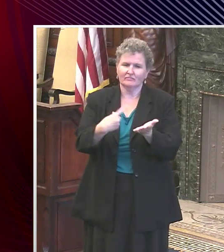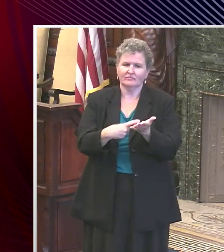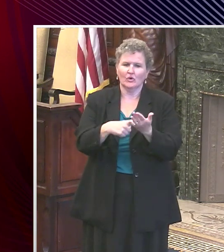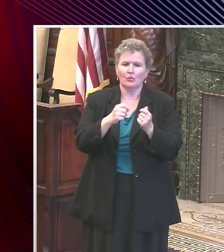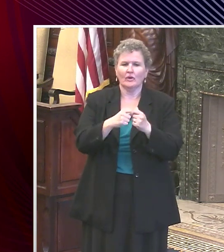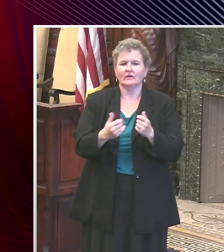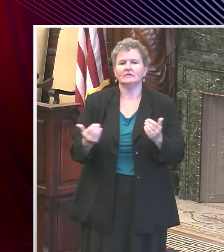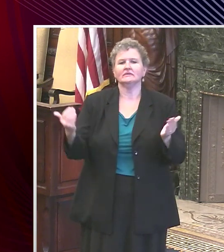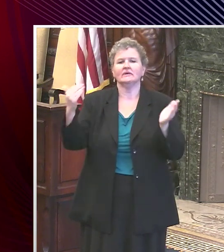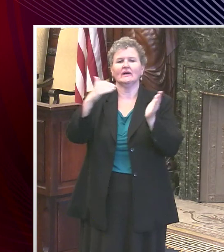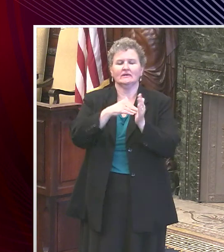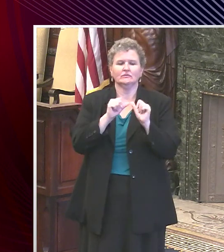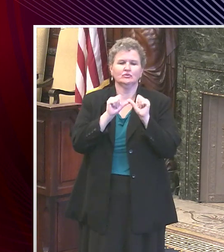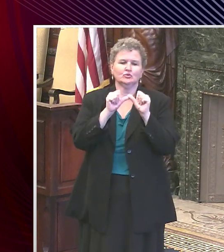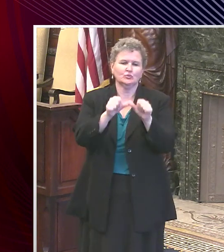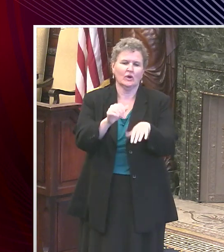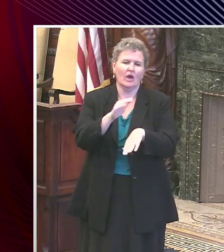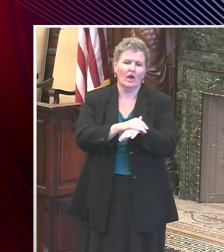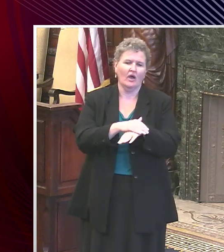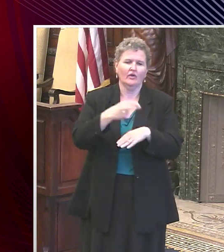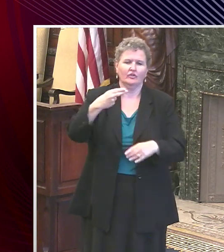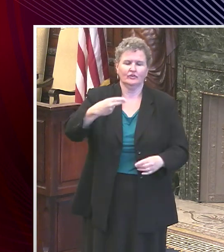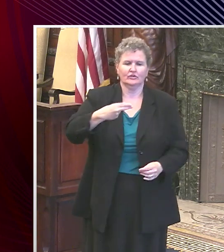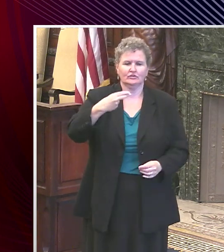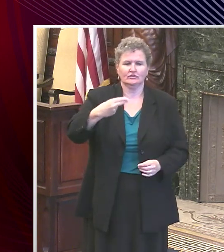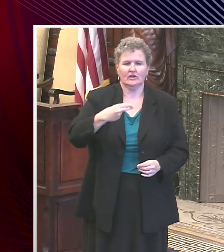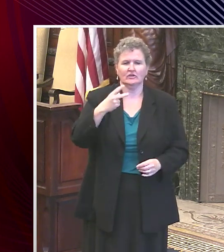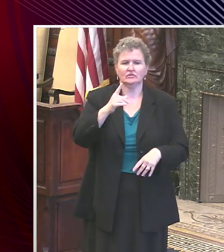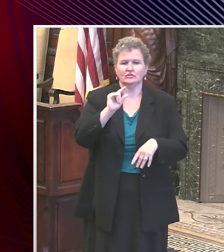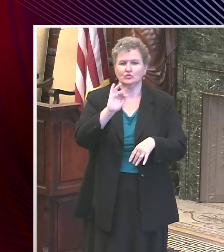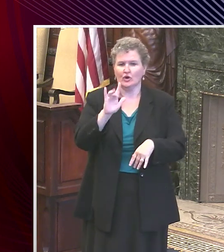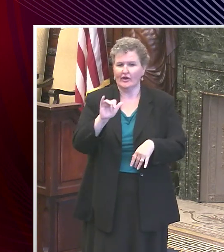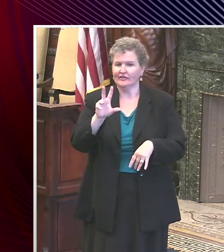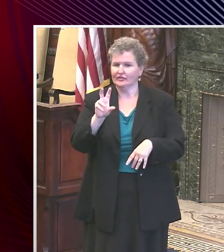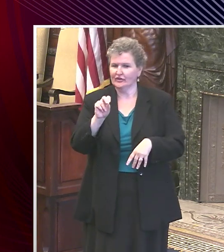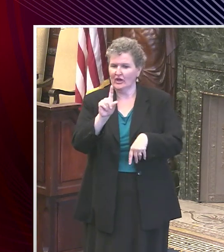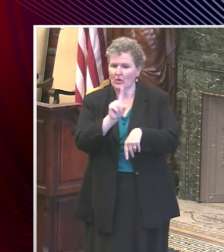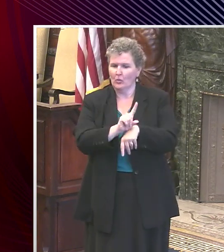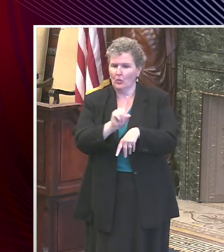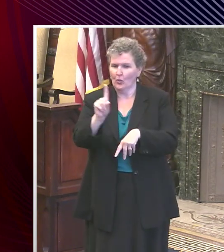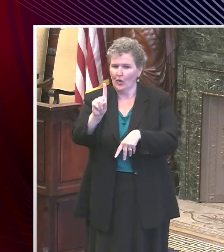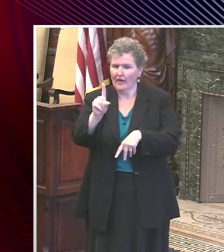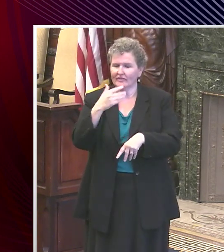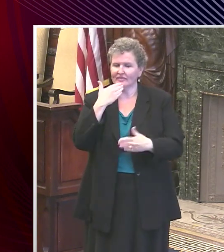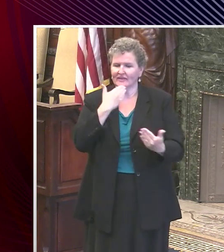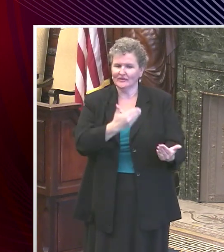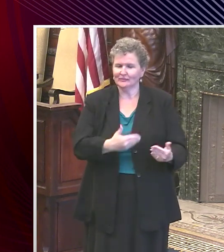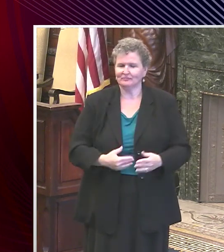resume on Thursday, July 30th at 1 p.m. Thank you.